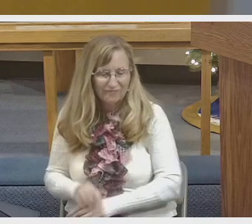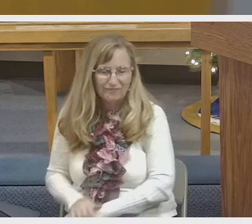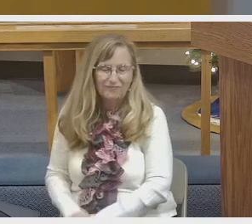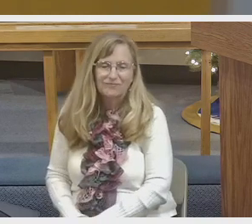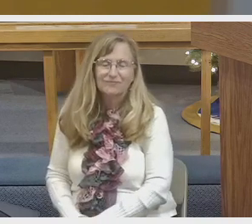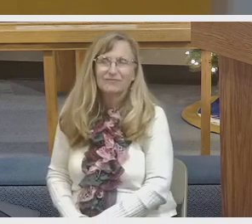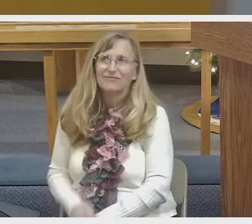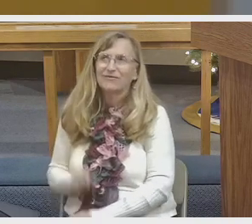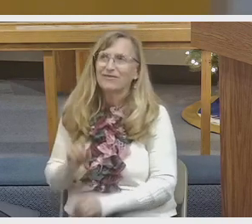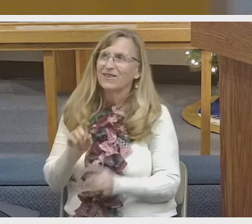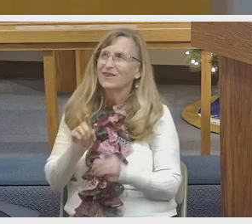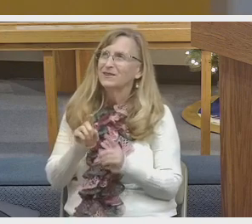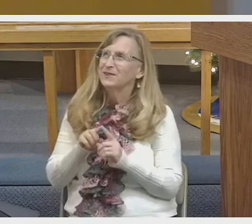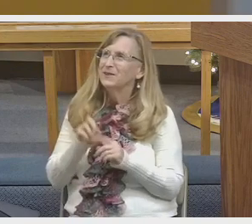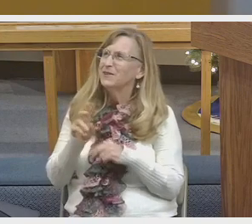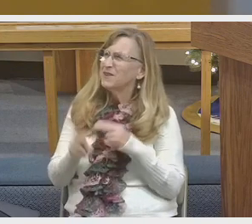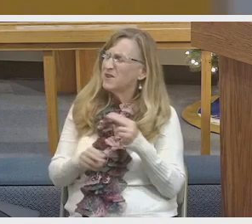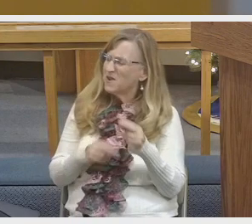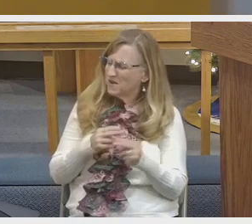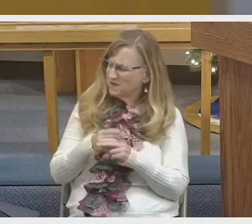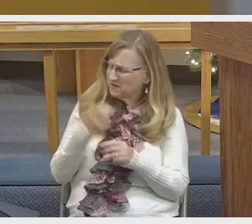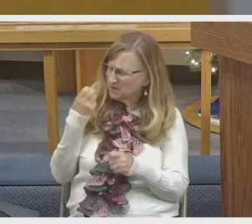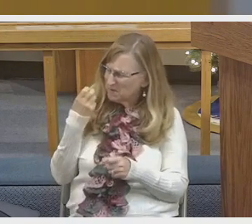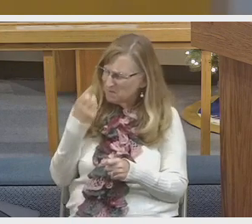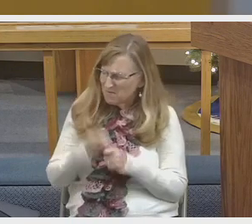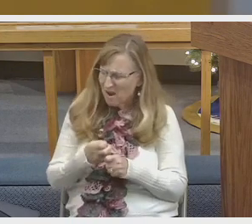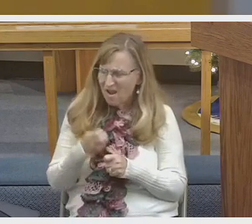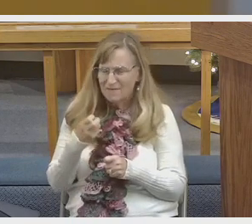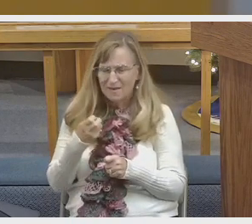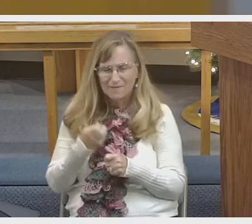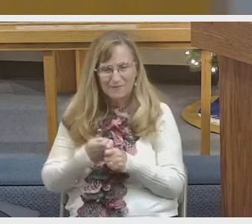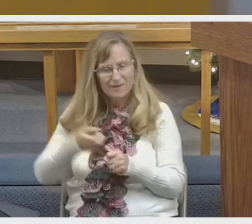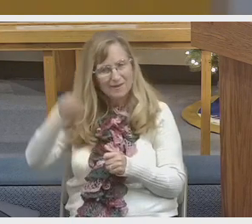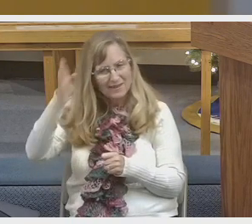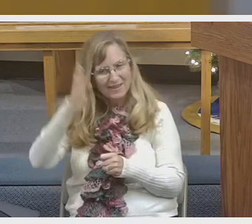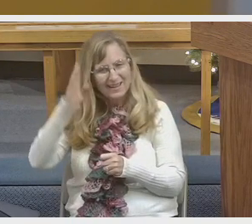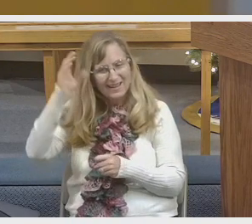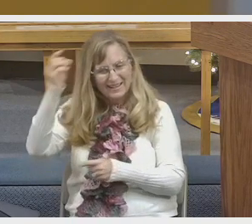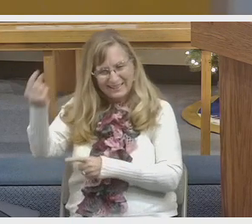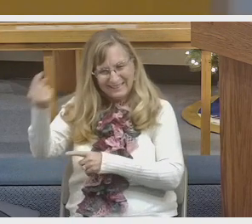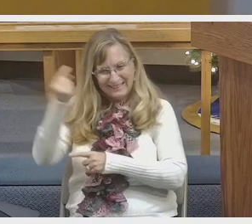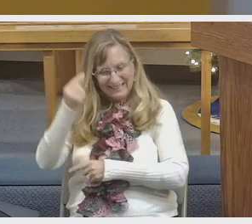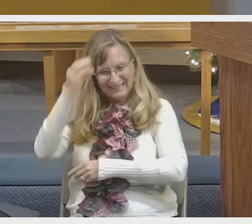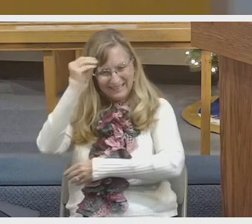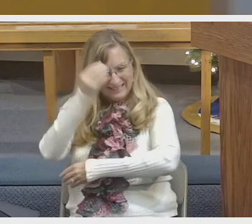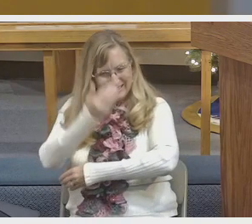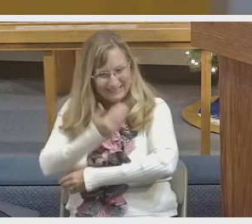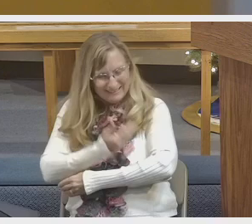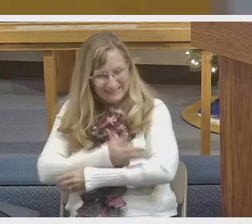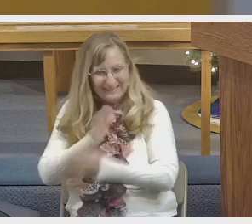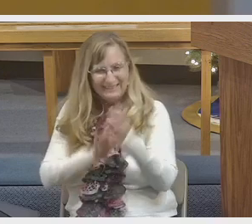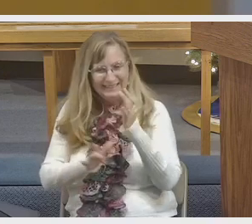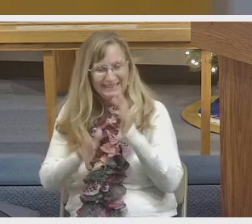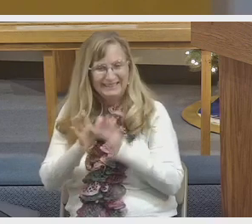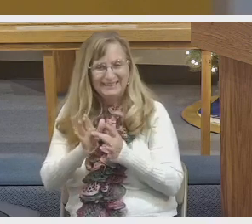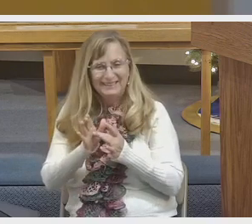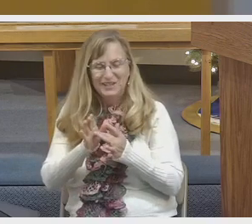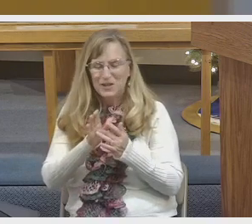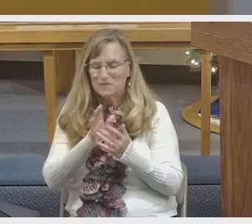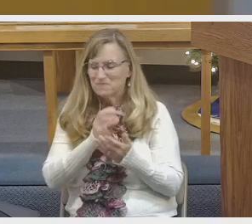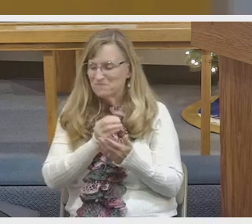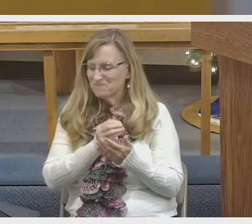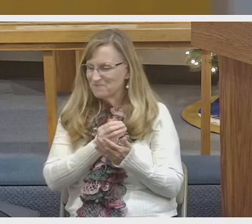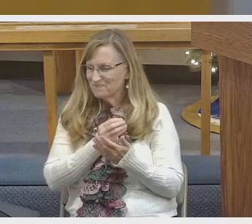To the universal problem, God sent Jesus to be the universal solution.